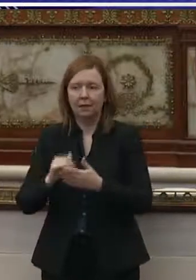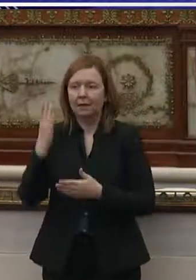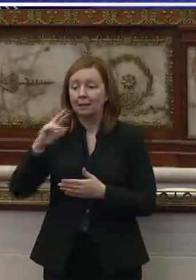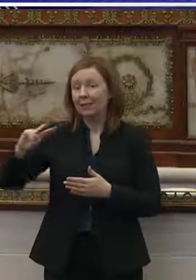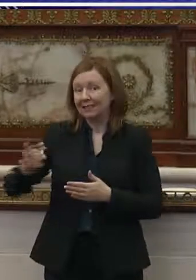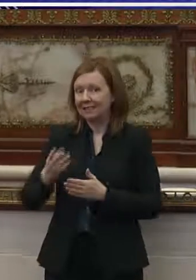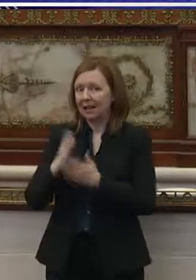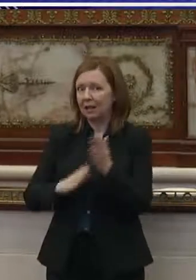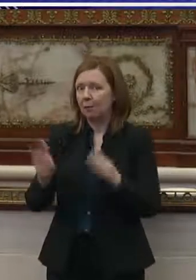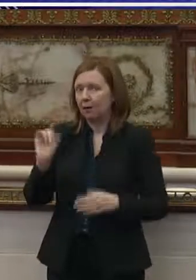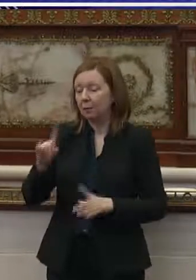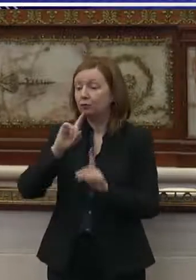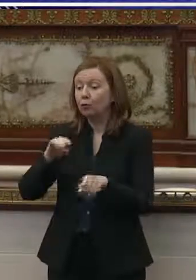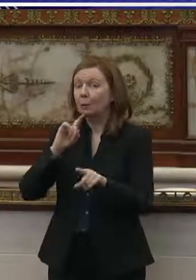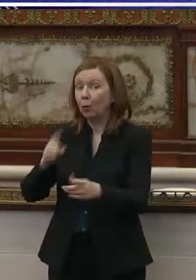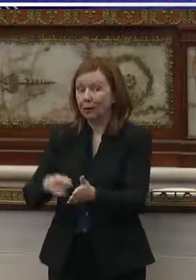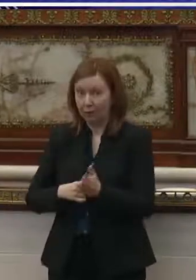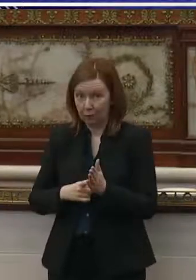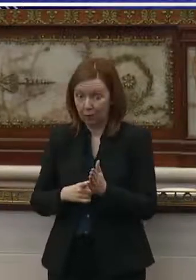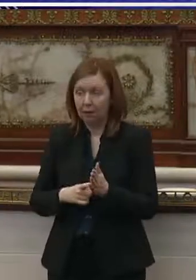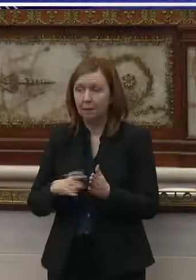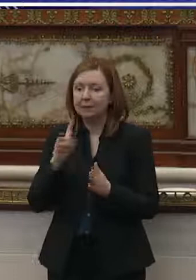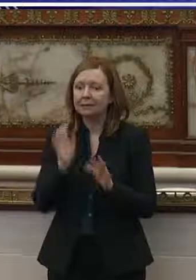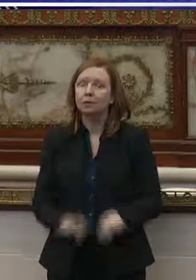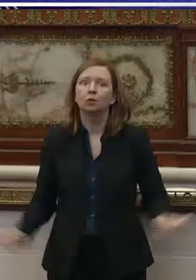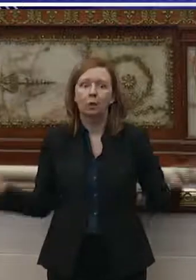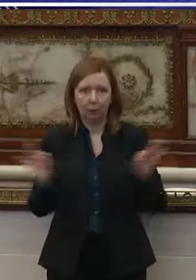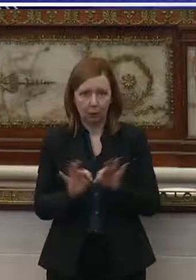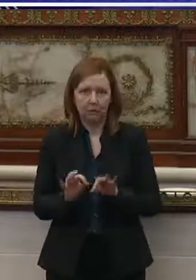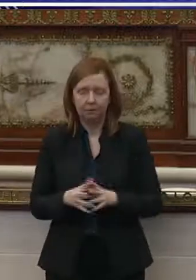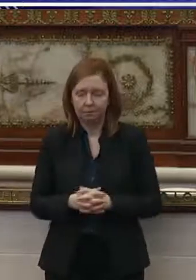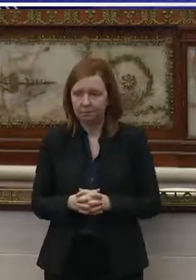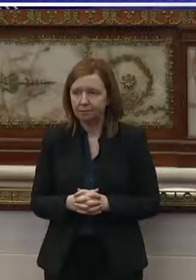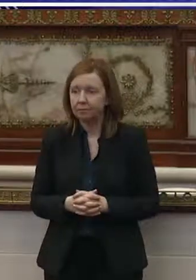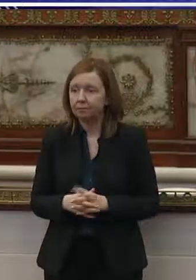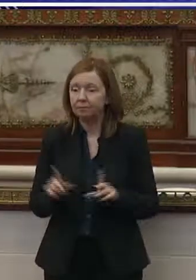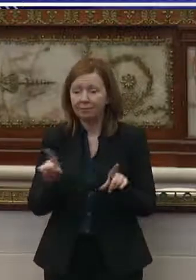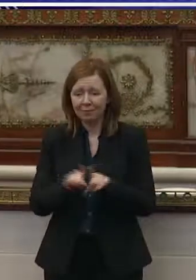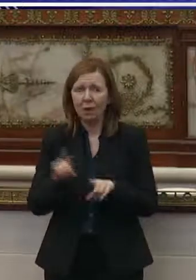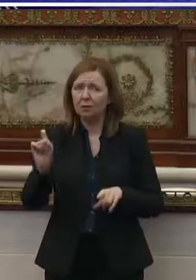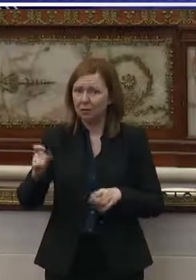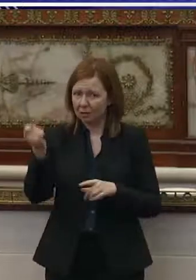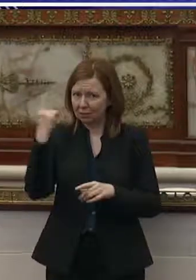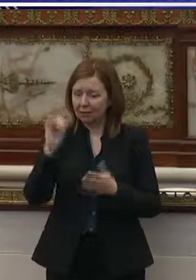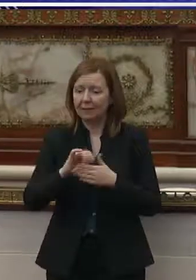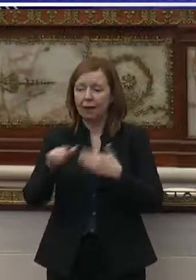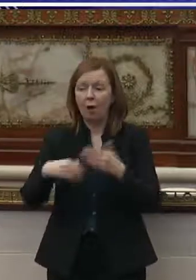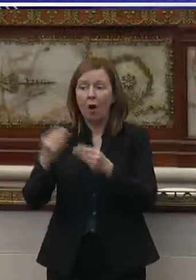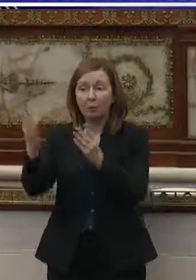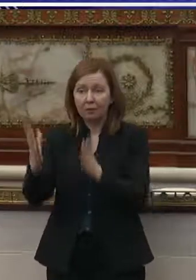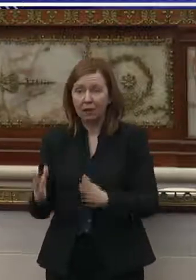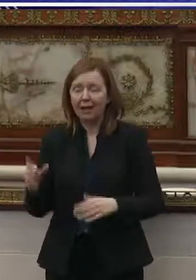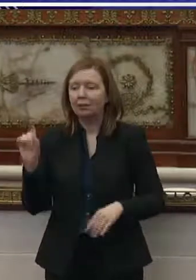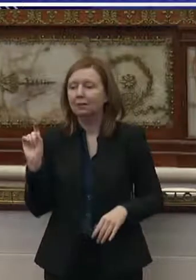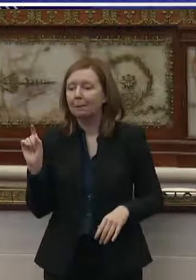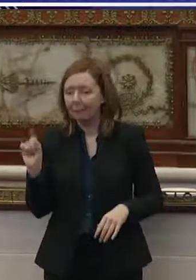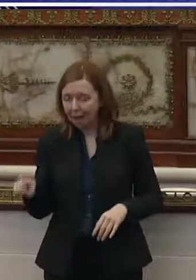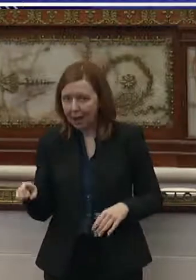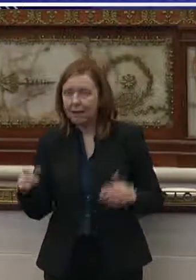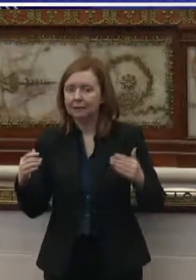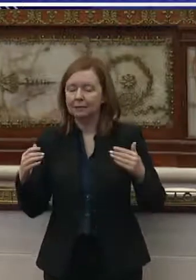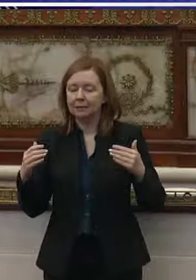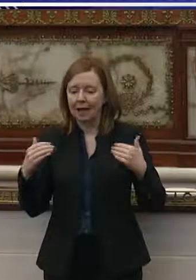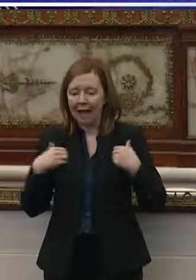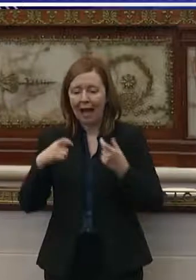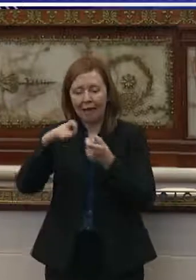of the bill, the reporting requirement, is so important. Also, it should be noted that all providers must enter into